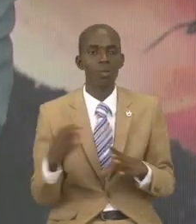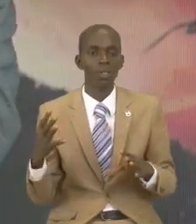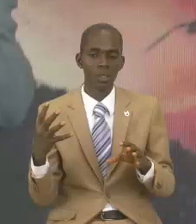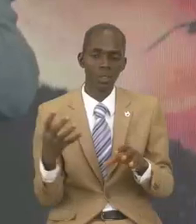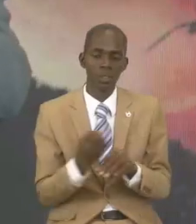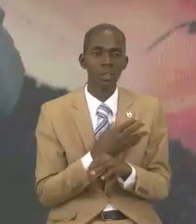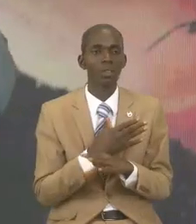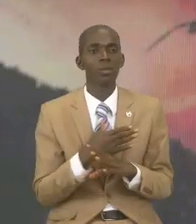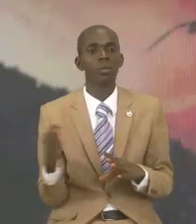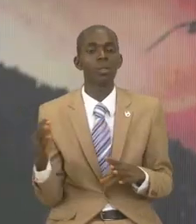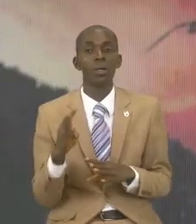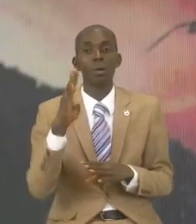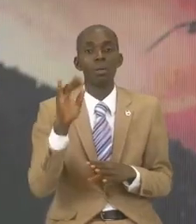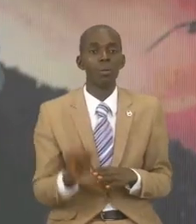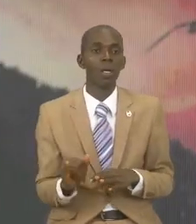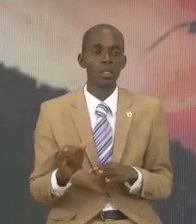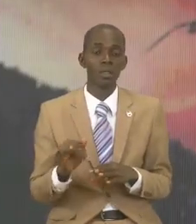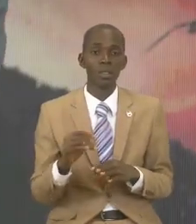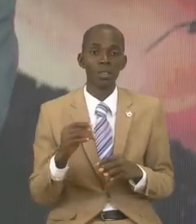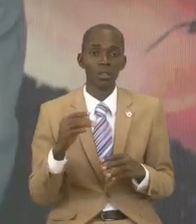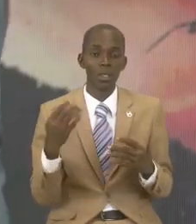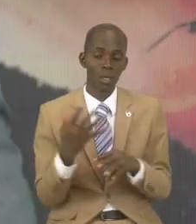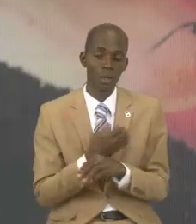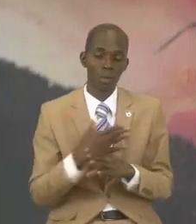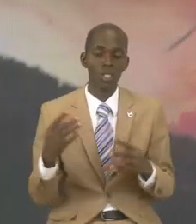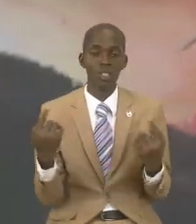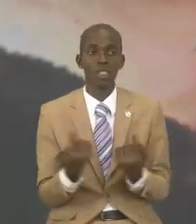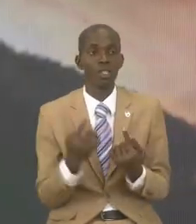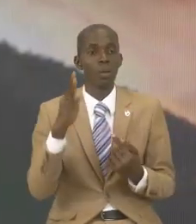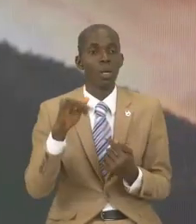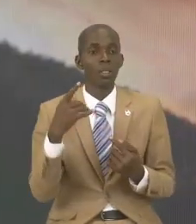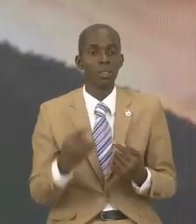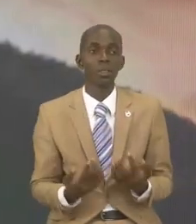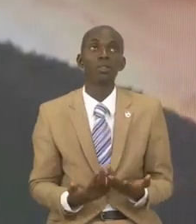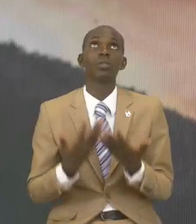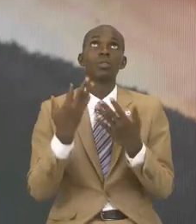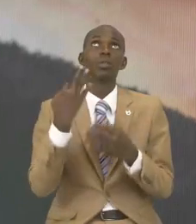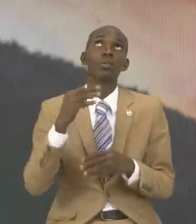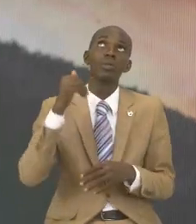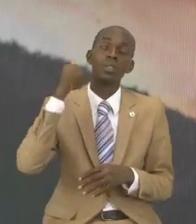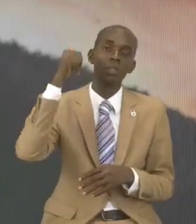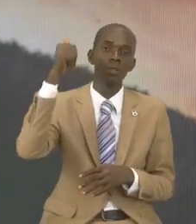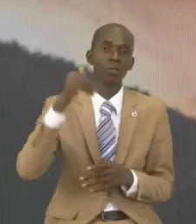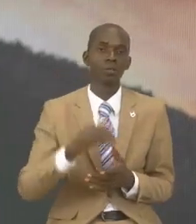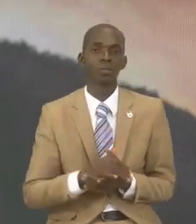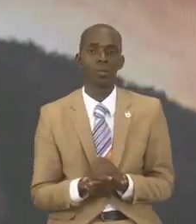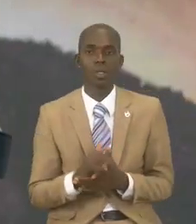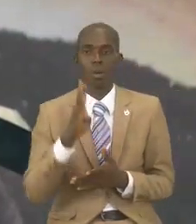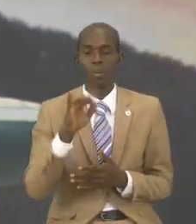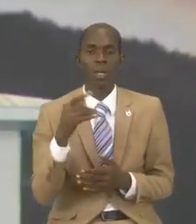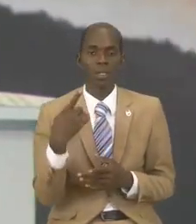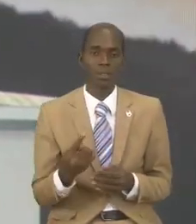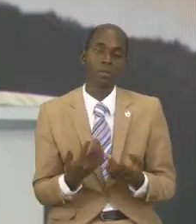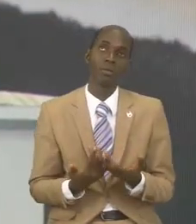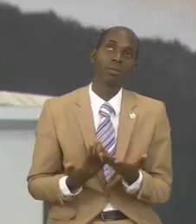put away by sin, by the sacrifice of himself. By the